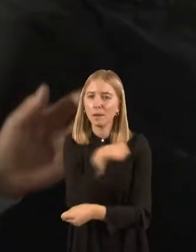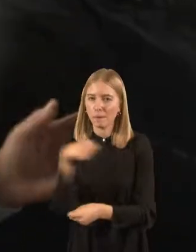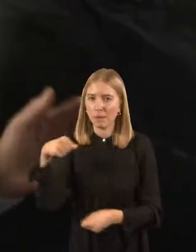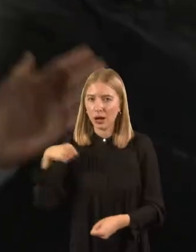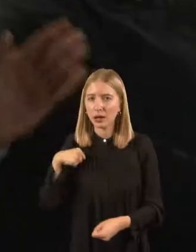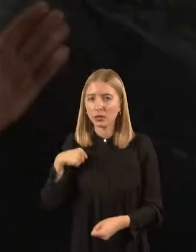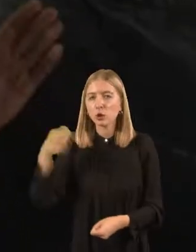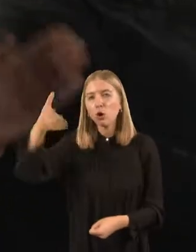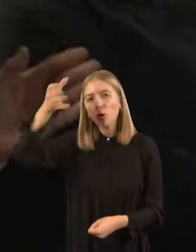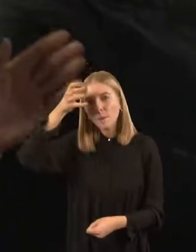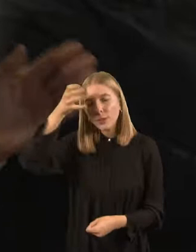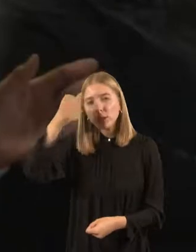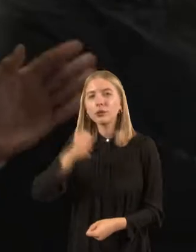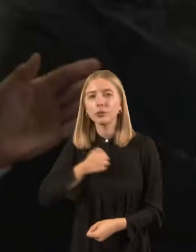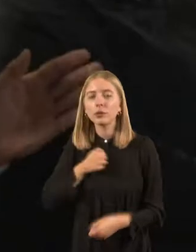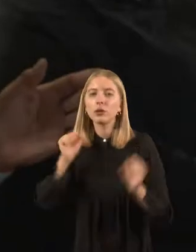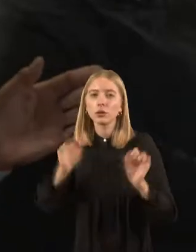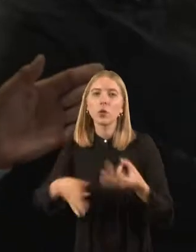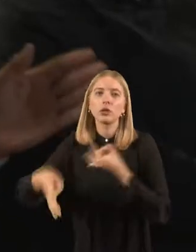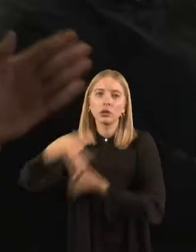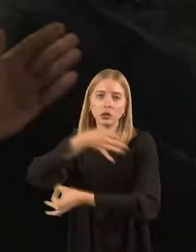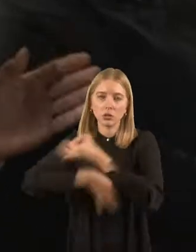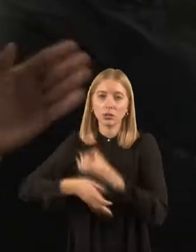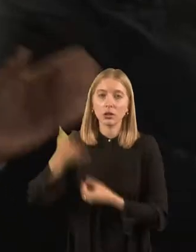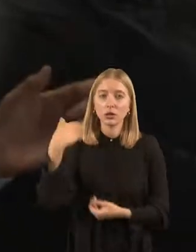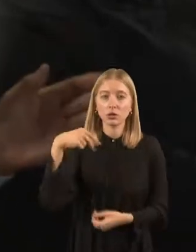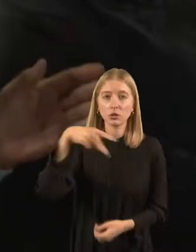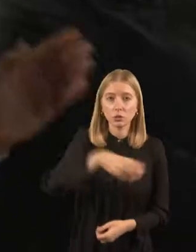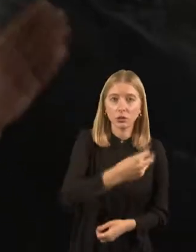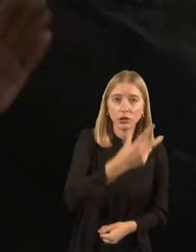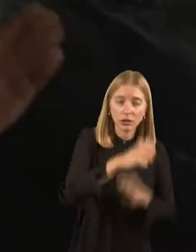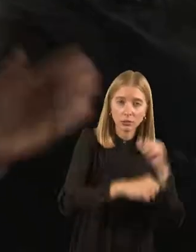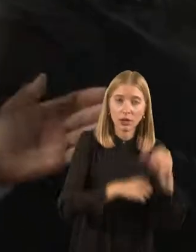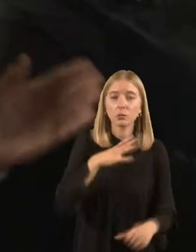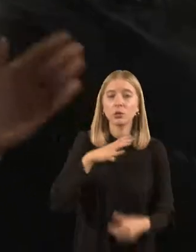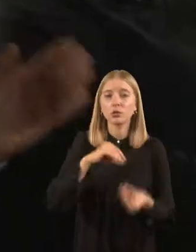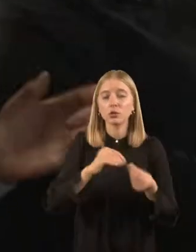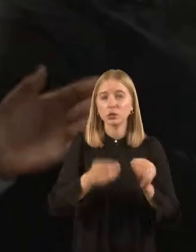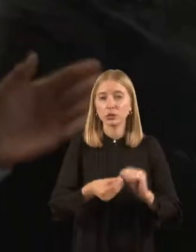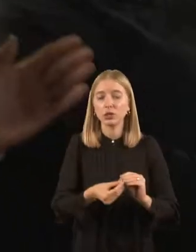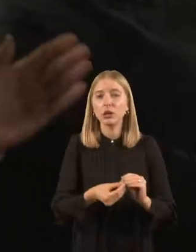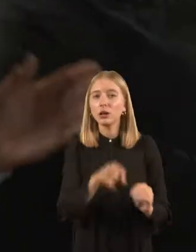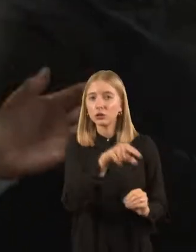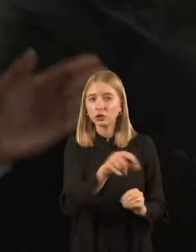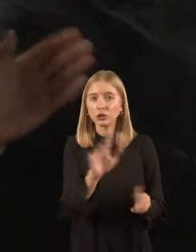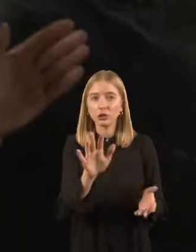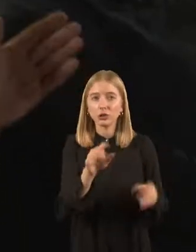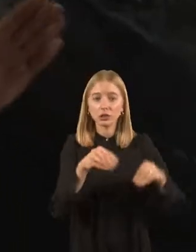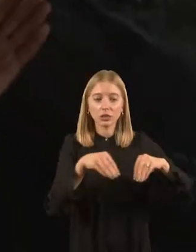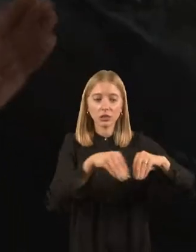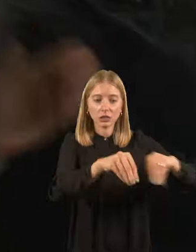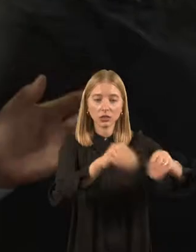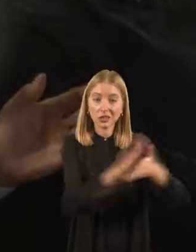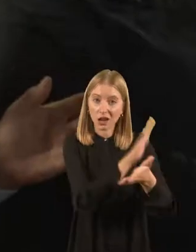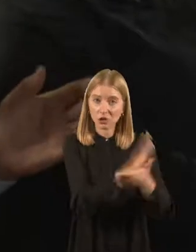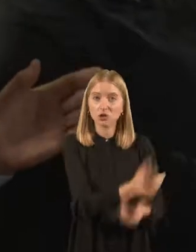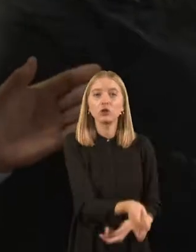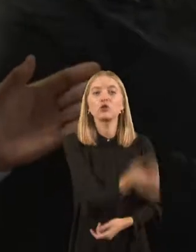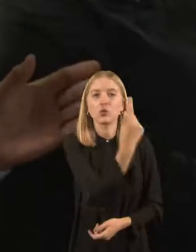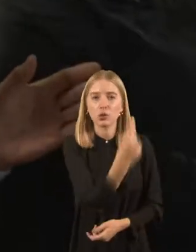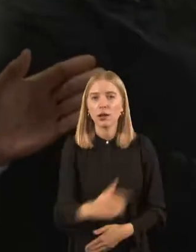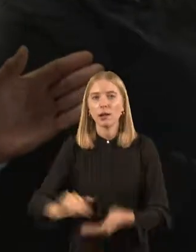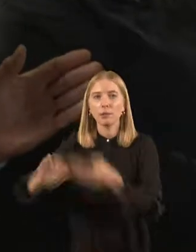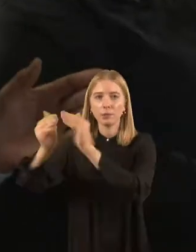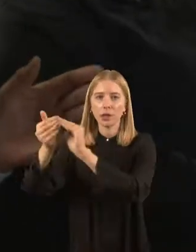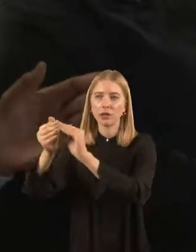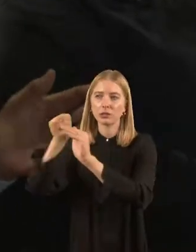agriculture. Well, but when we speak about fertilizers, you should have knowledge about fertilization. And a couple